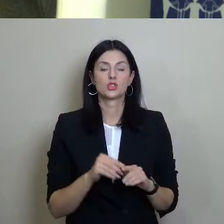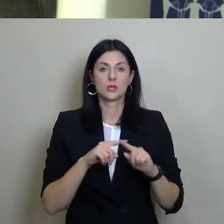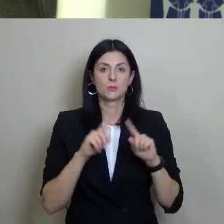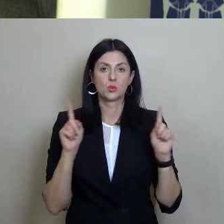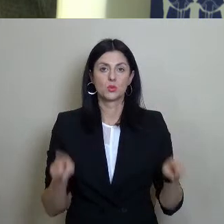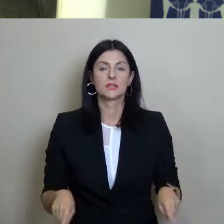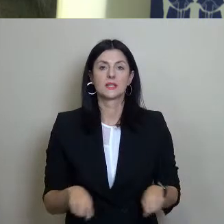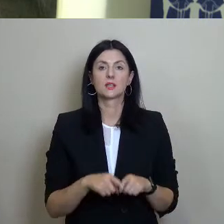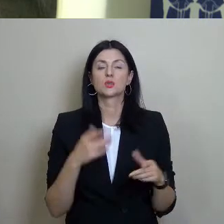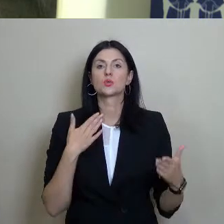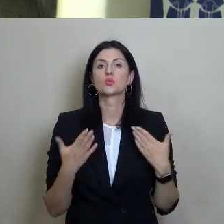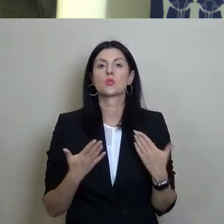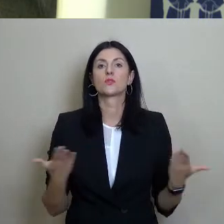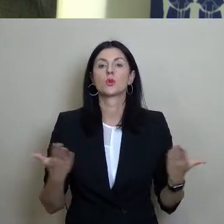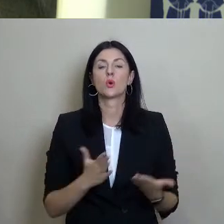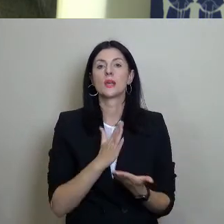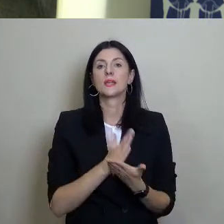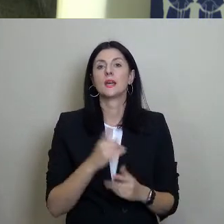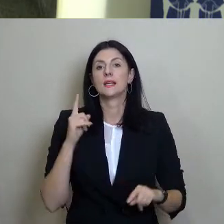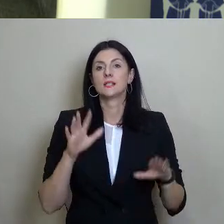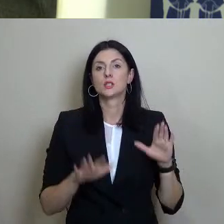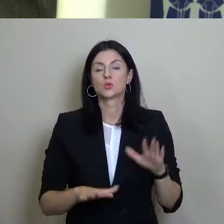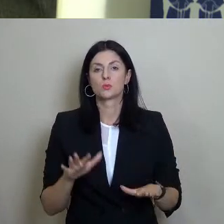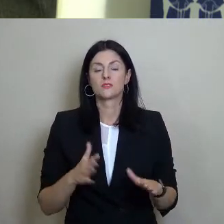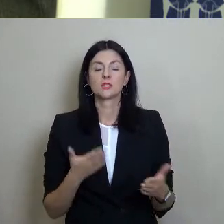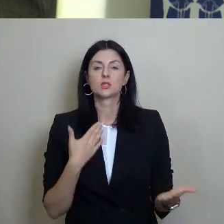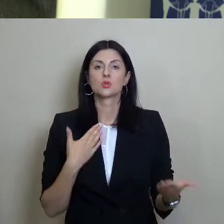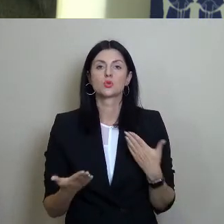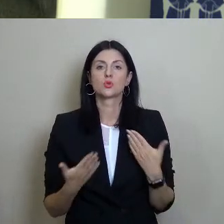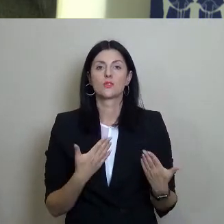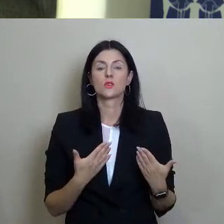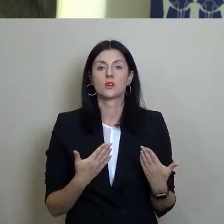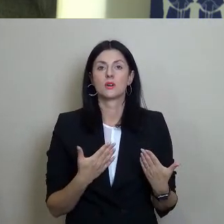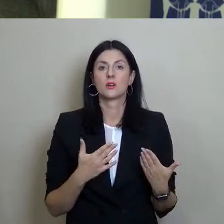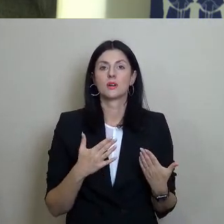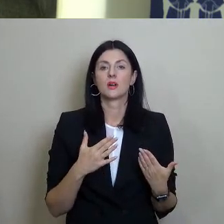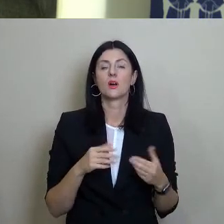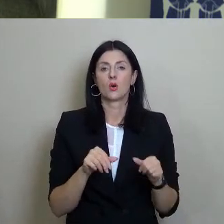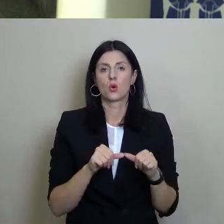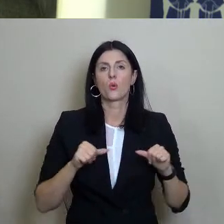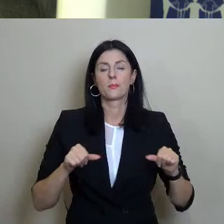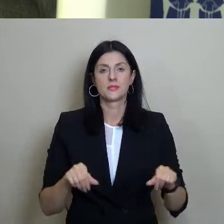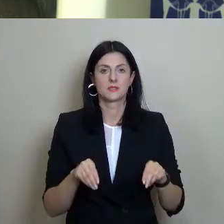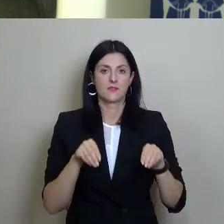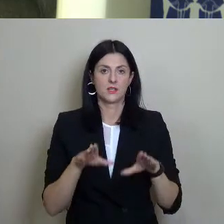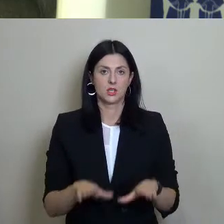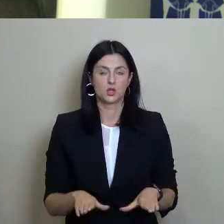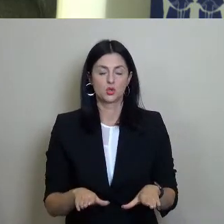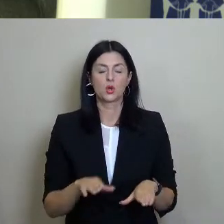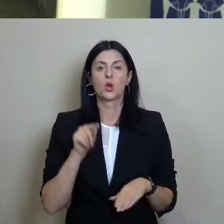the rule, if that's the ballot that you have some questions about,